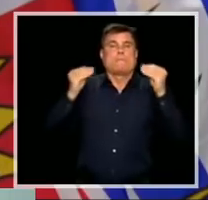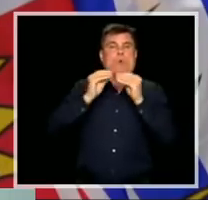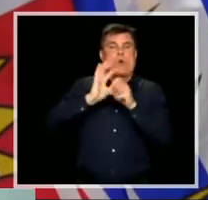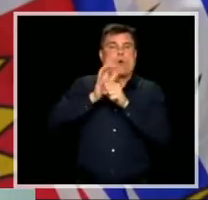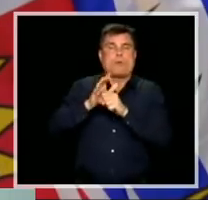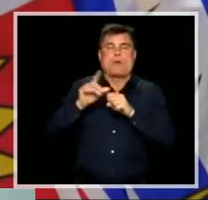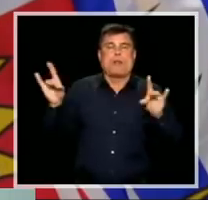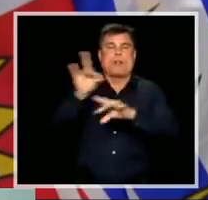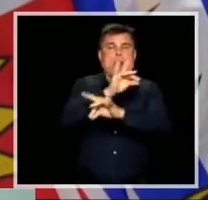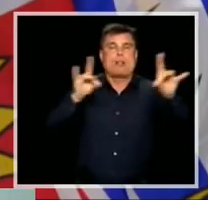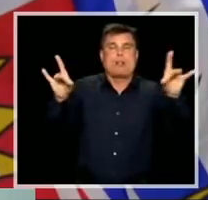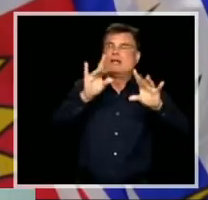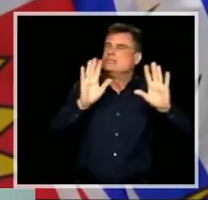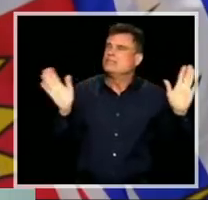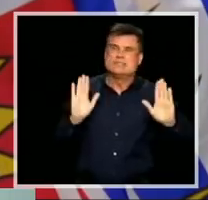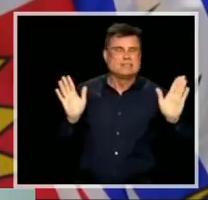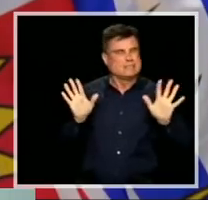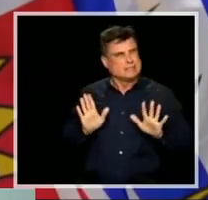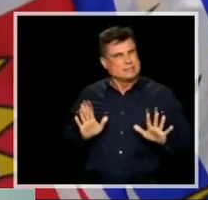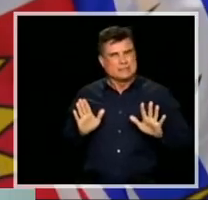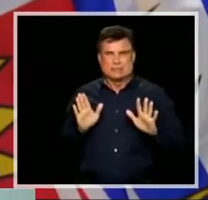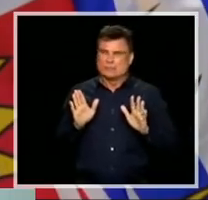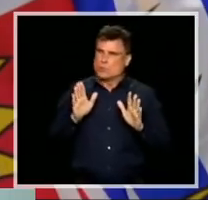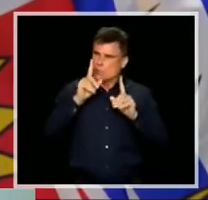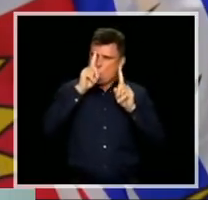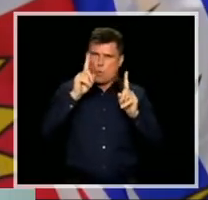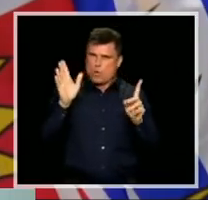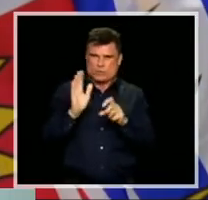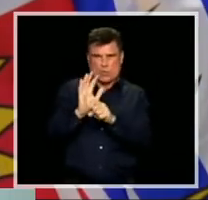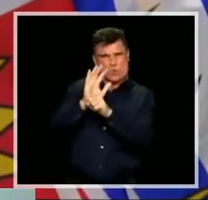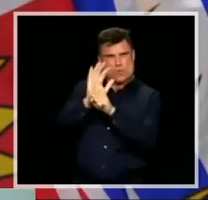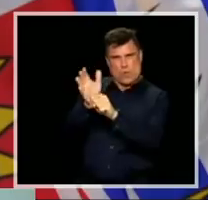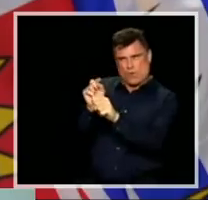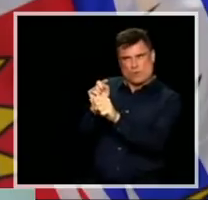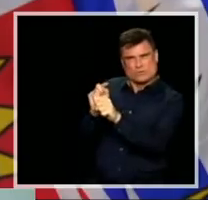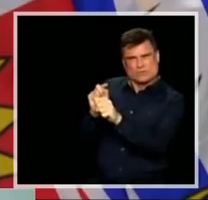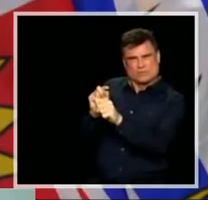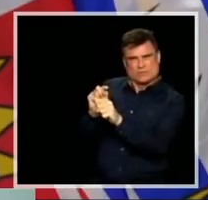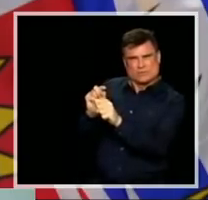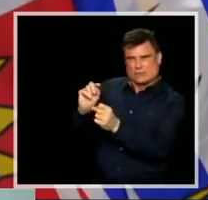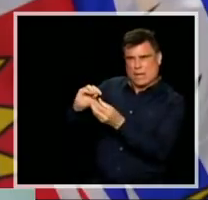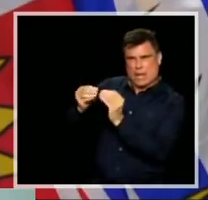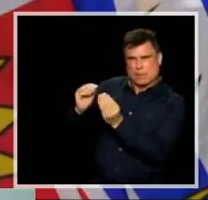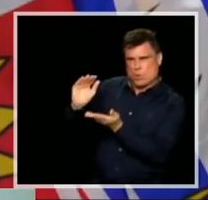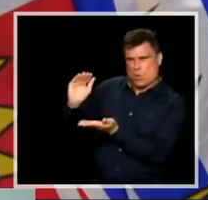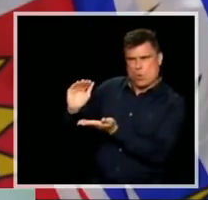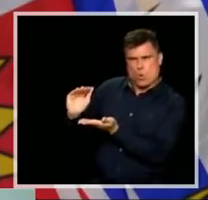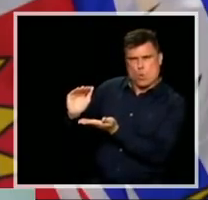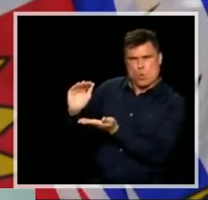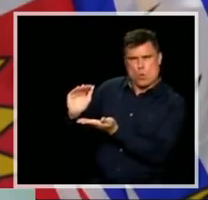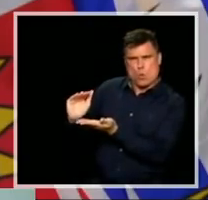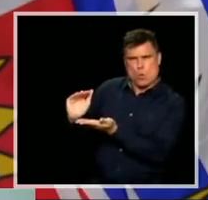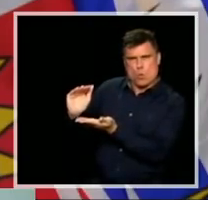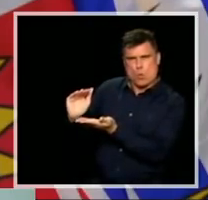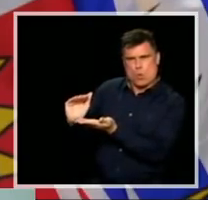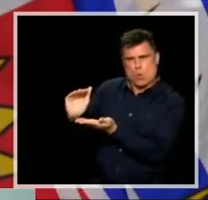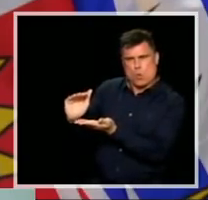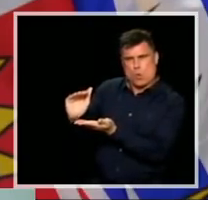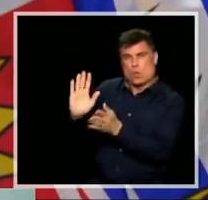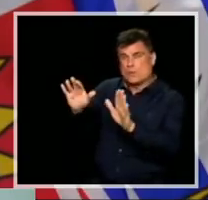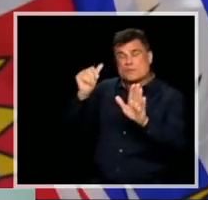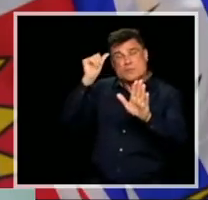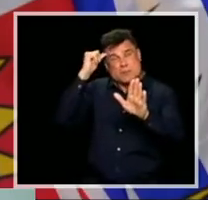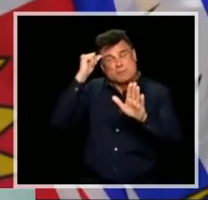that we can be tested and that we stay away from others when we're ill ourselves. We know that a